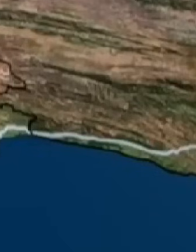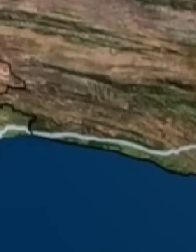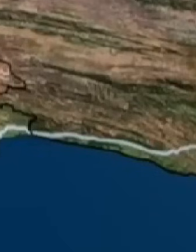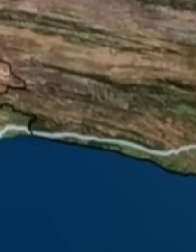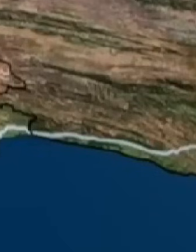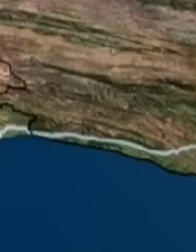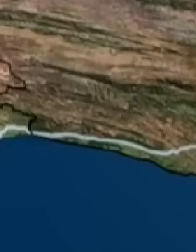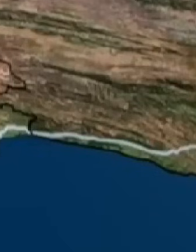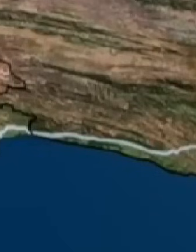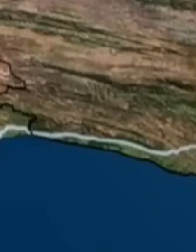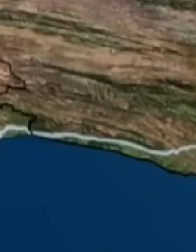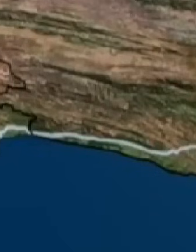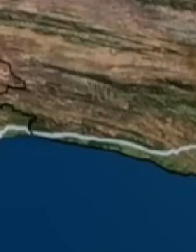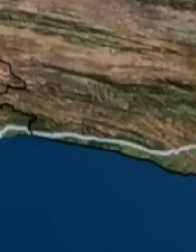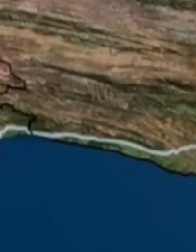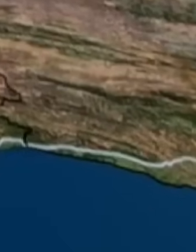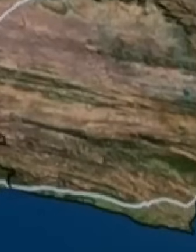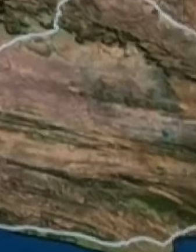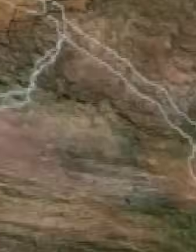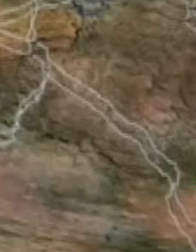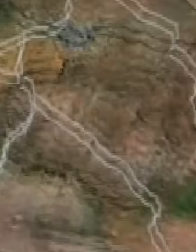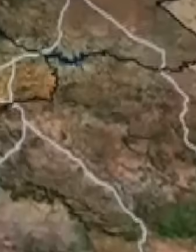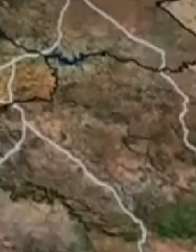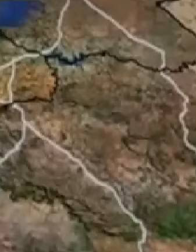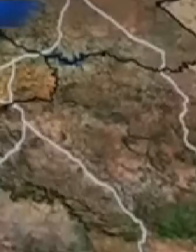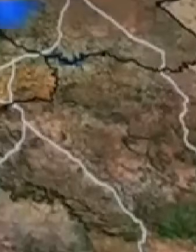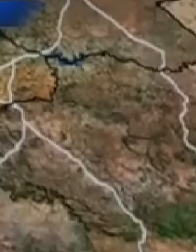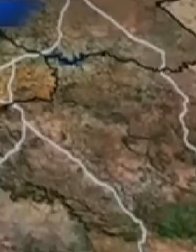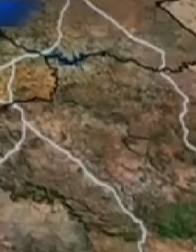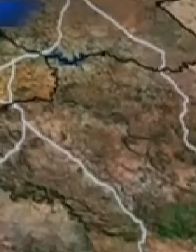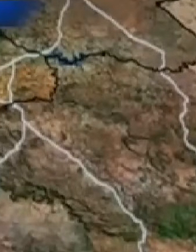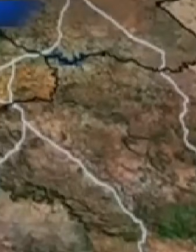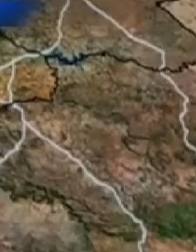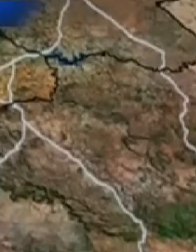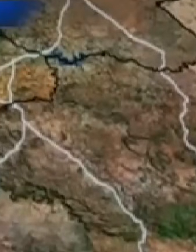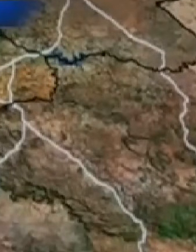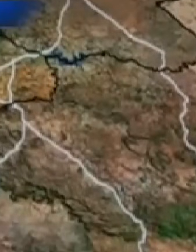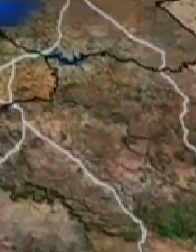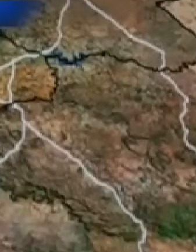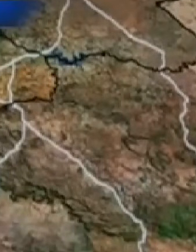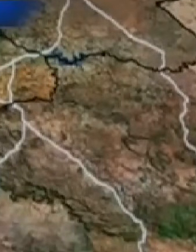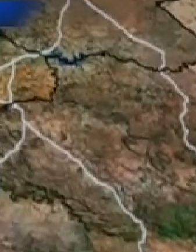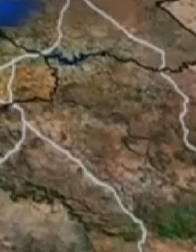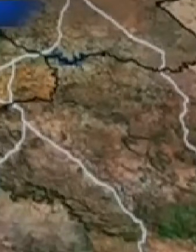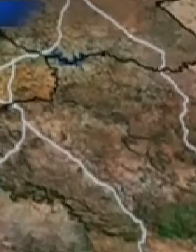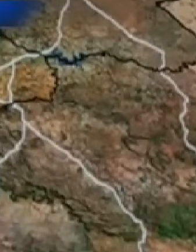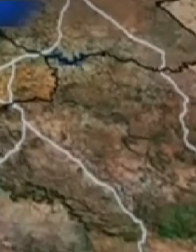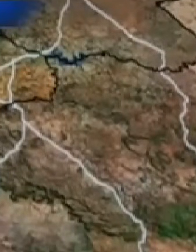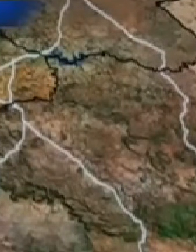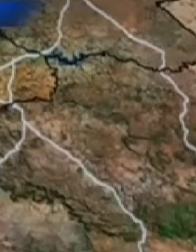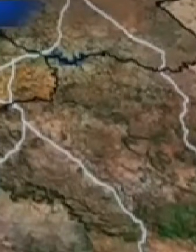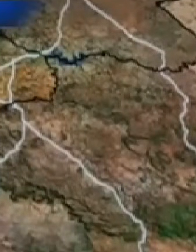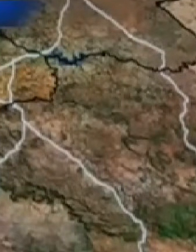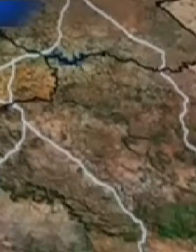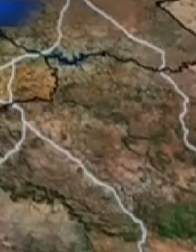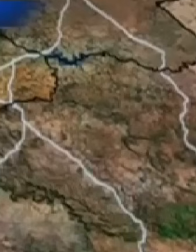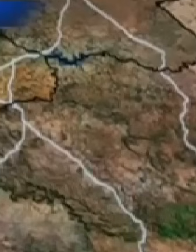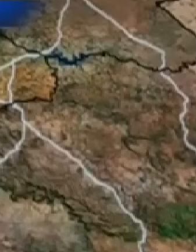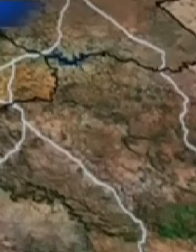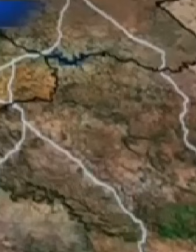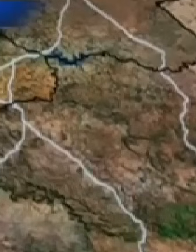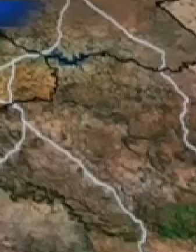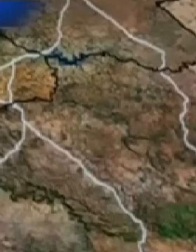reta ho mashome a mabedi a metso e mehlano ka fela ha re fitla hona ka hare o kapa le boa ka baka la moya o tshetsang hlokomela hore se shebile ka apindone ho